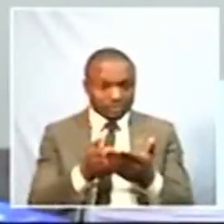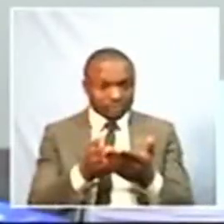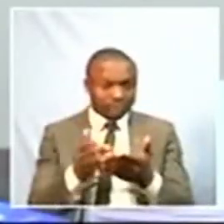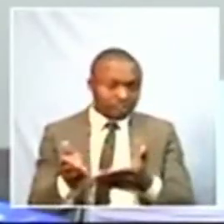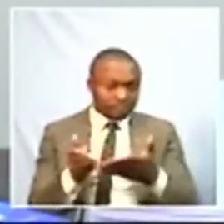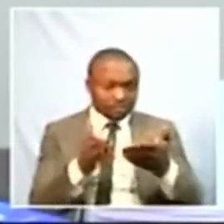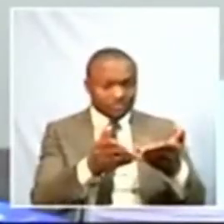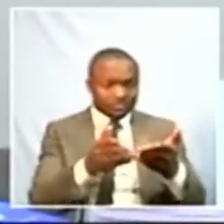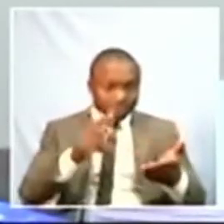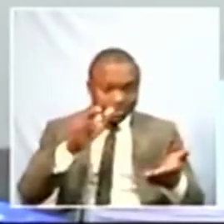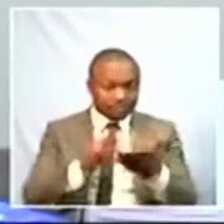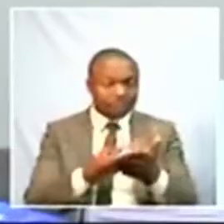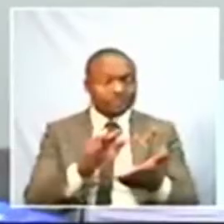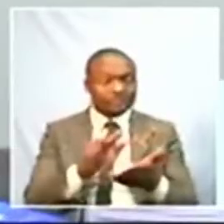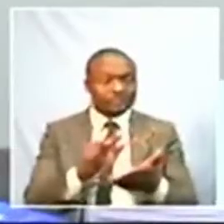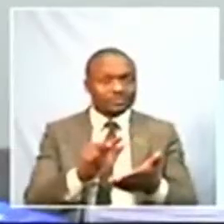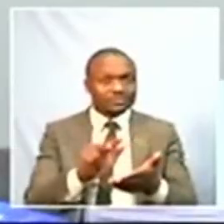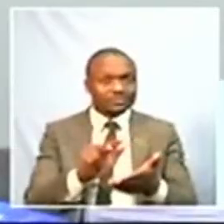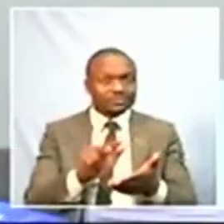ratification from